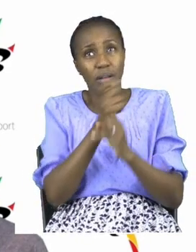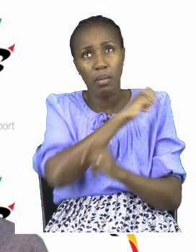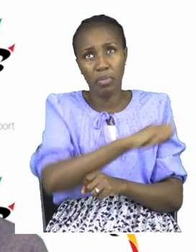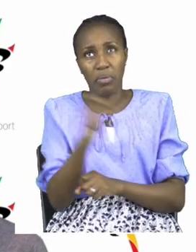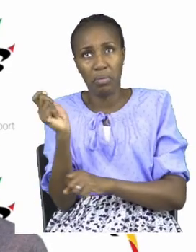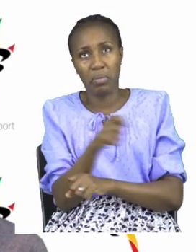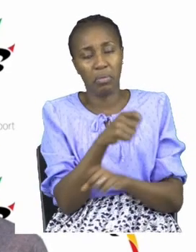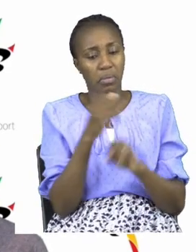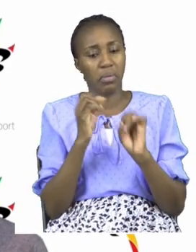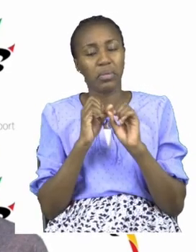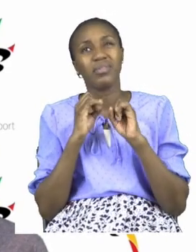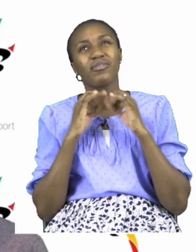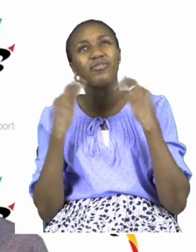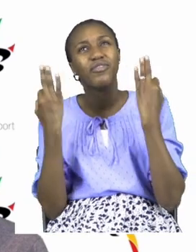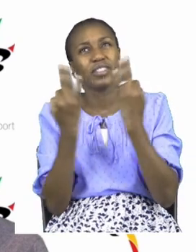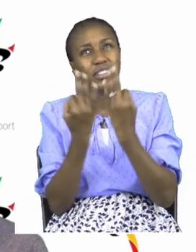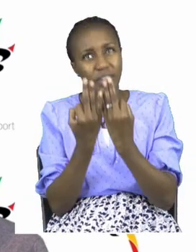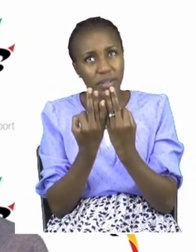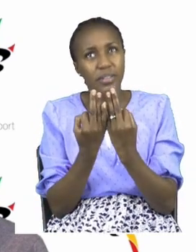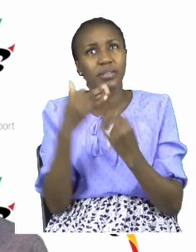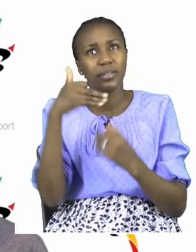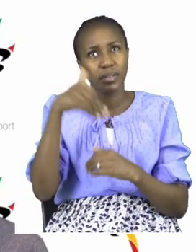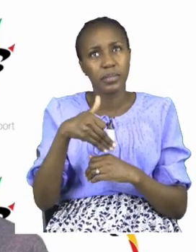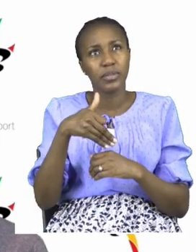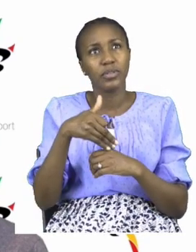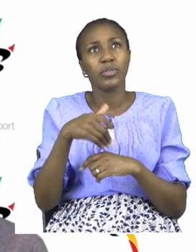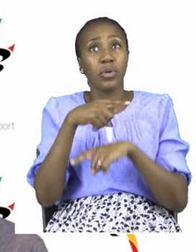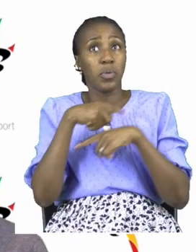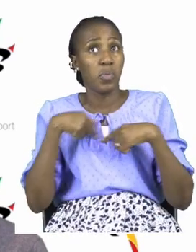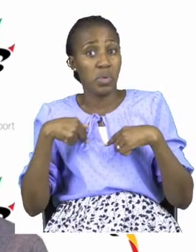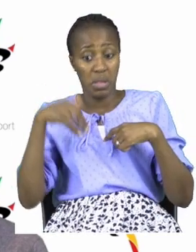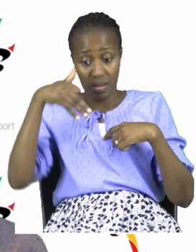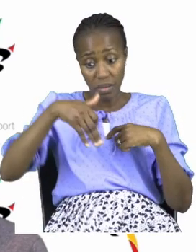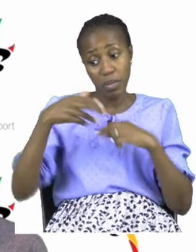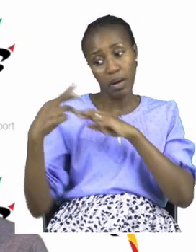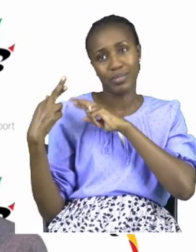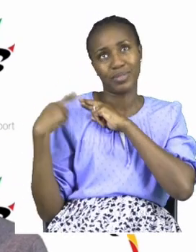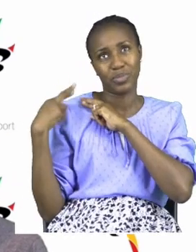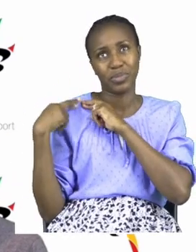Federation. So we are the custodian of tennis in Namibia.